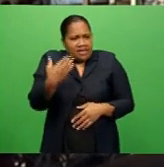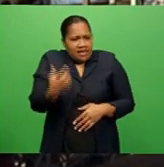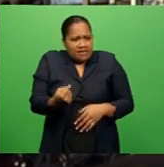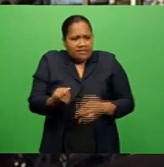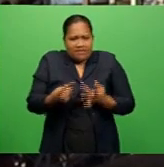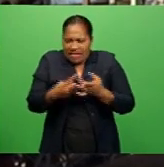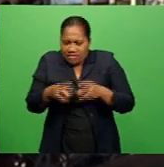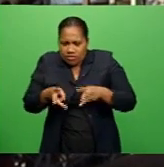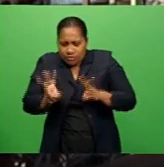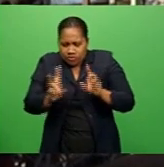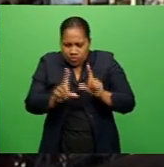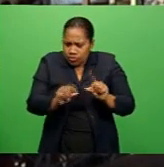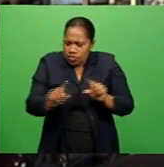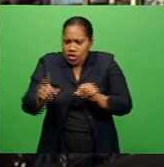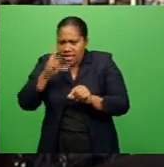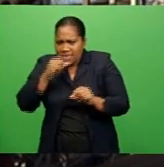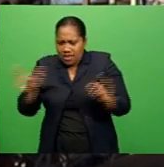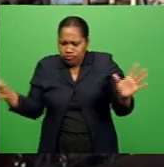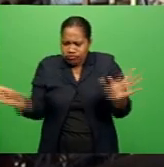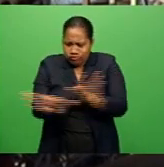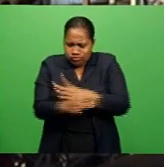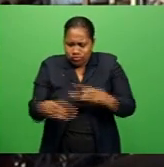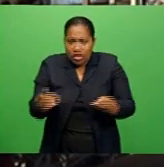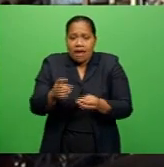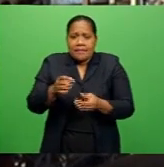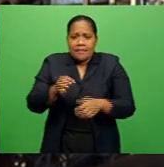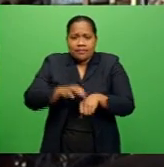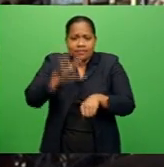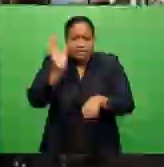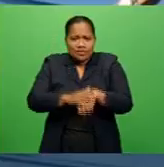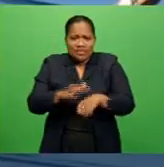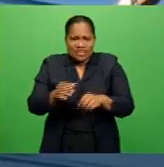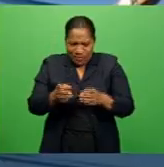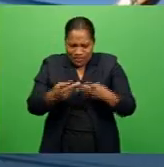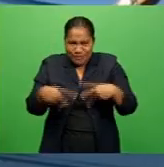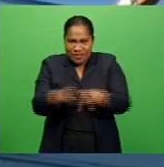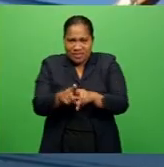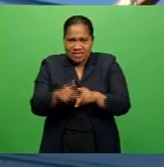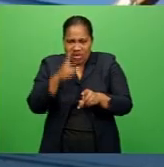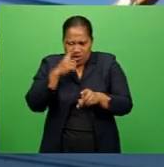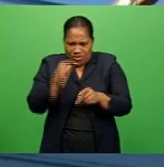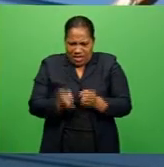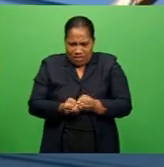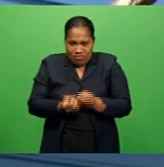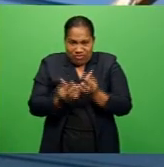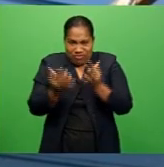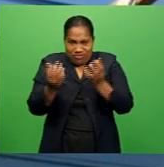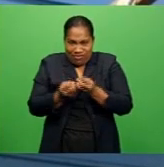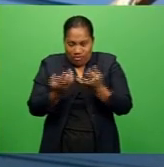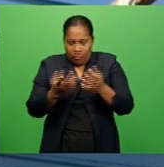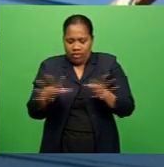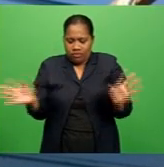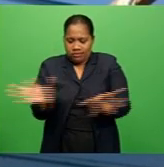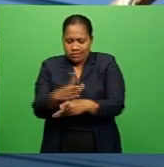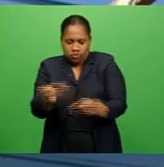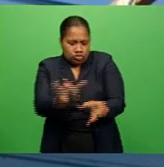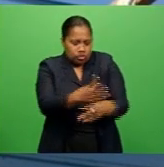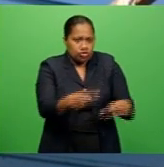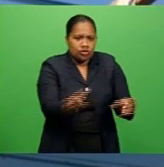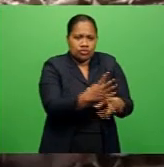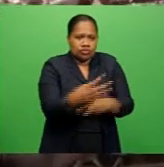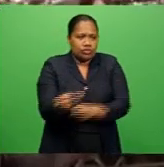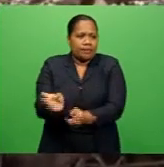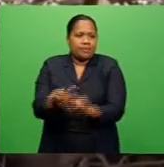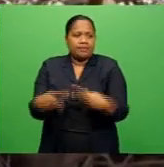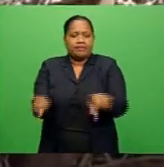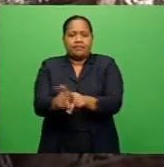destroy mosquito breeding places, especially in villages. We're working with communities right through our level. One of the things